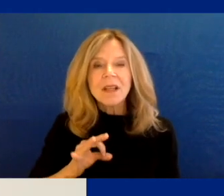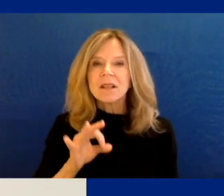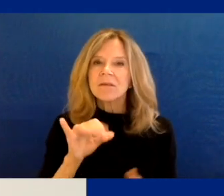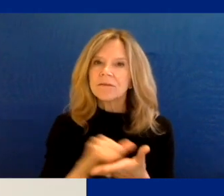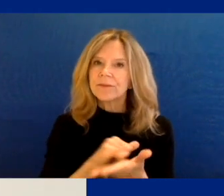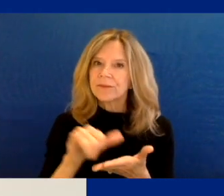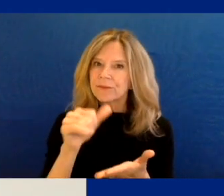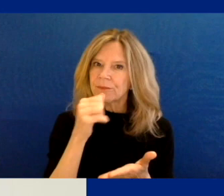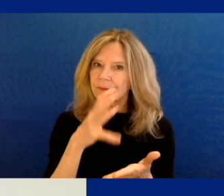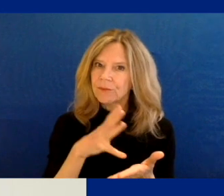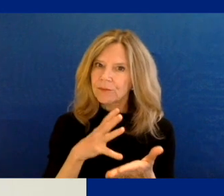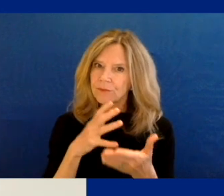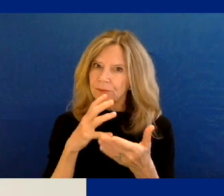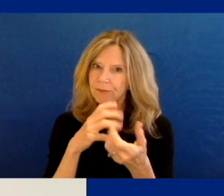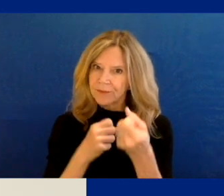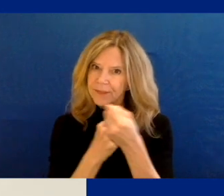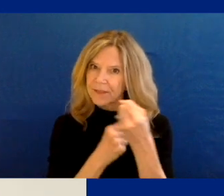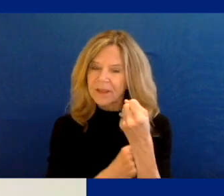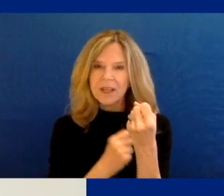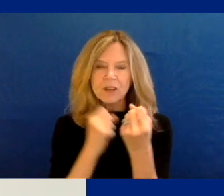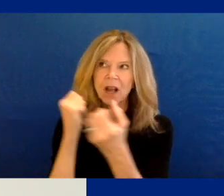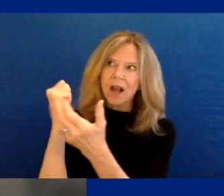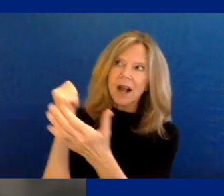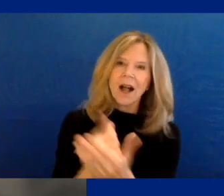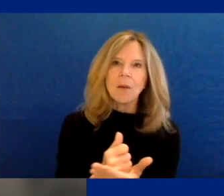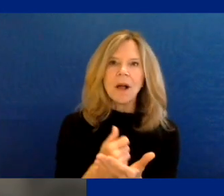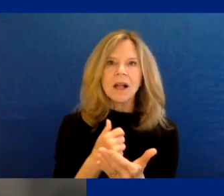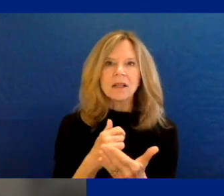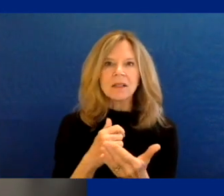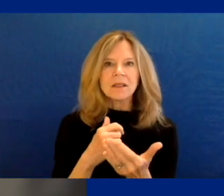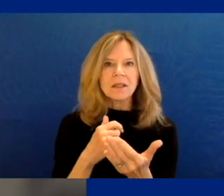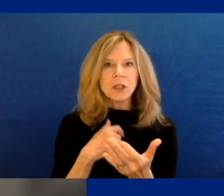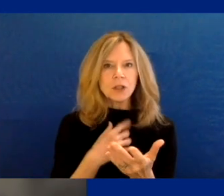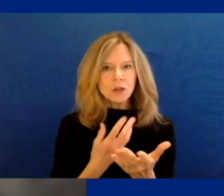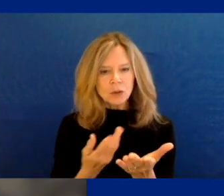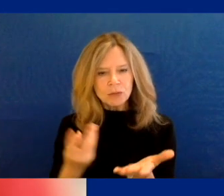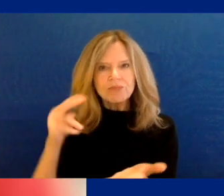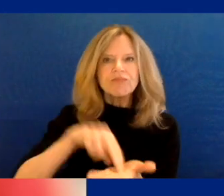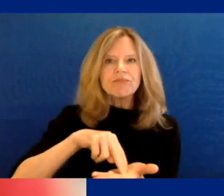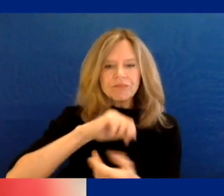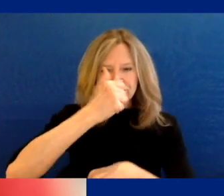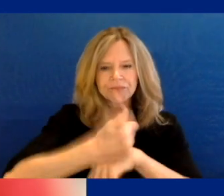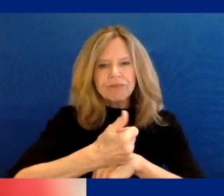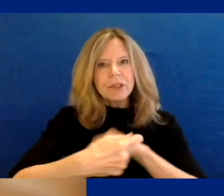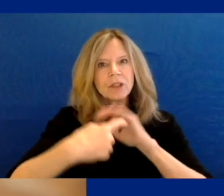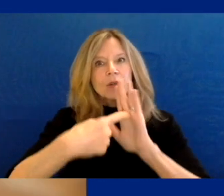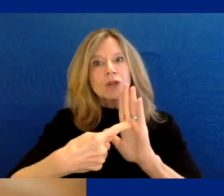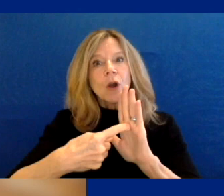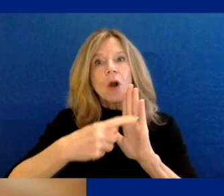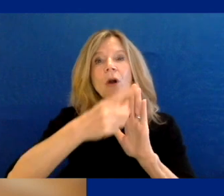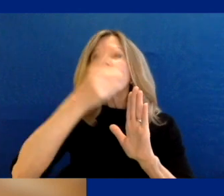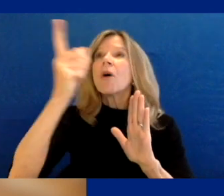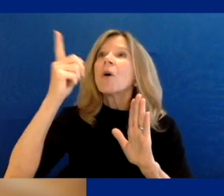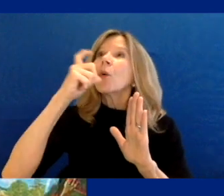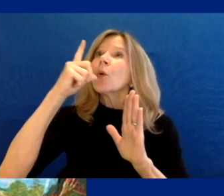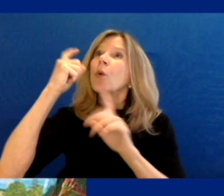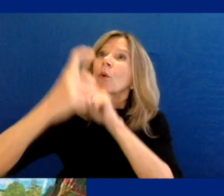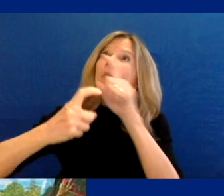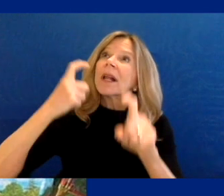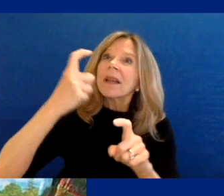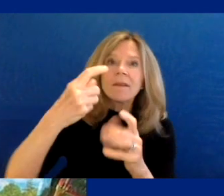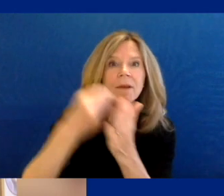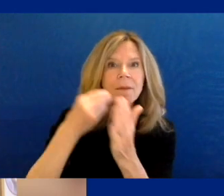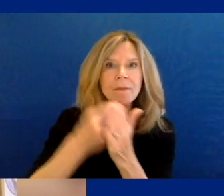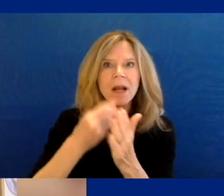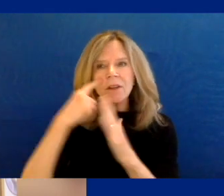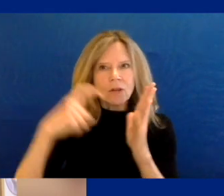York Women's Foundation really helped us become more visible in the philanthropic community, which has been really amazing for